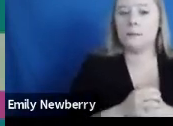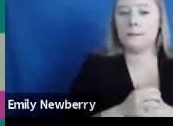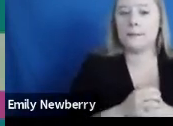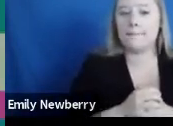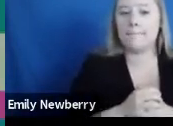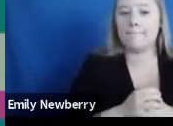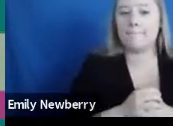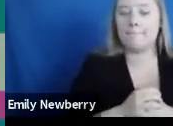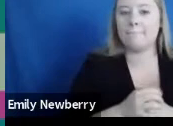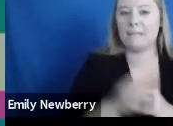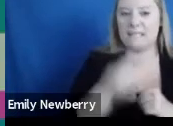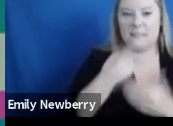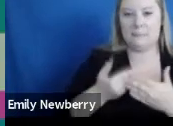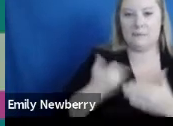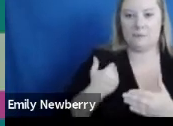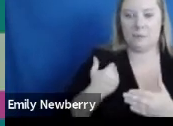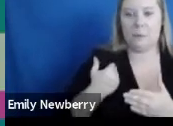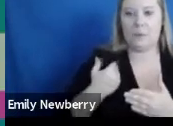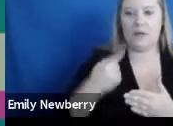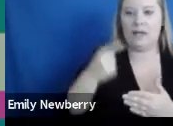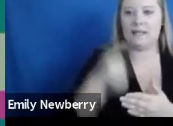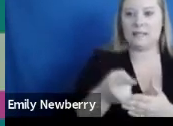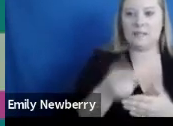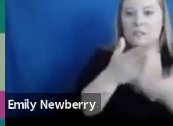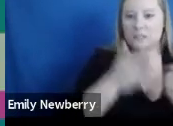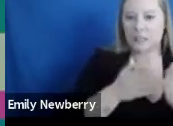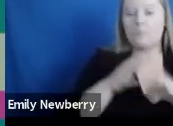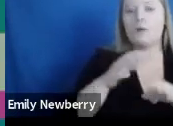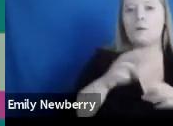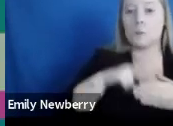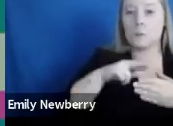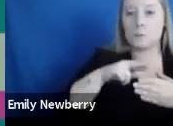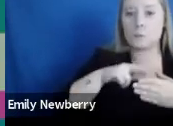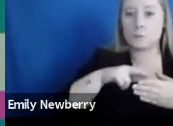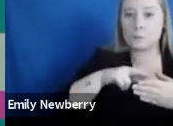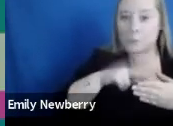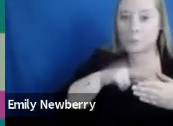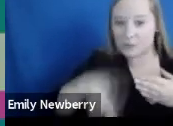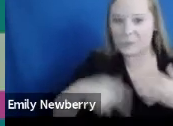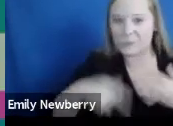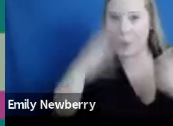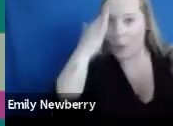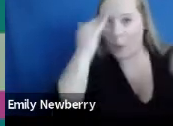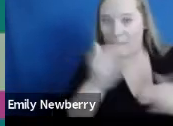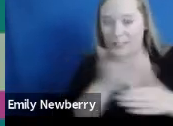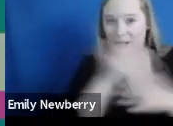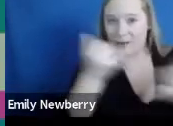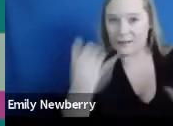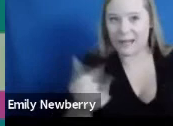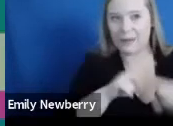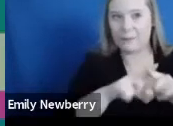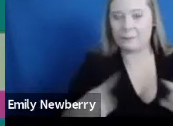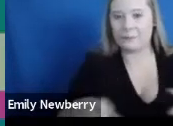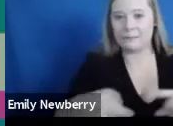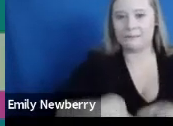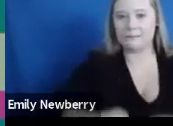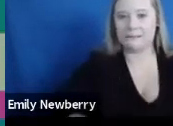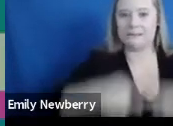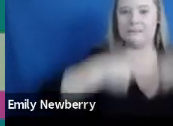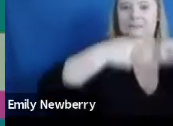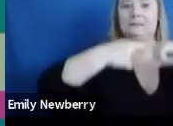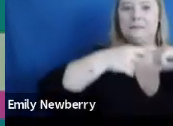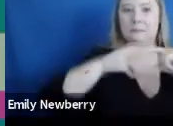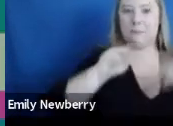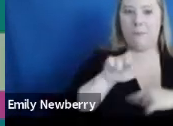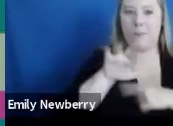Like I said, these were some of the results we were hoping to share right now, but because we had to pull out of the field in March, we haven't